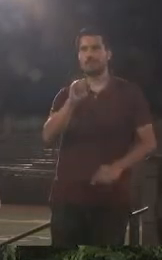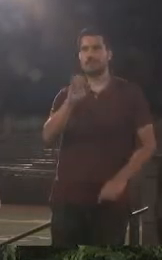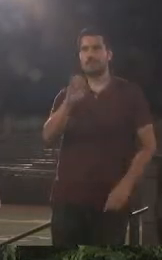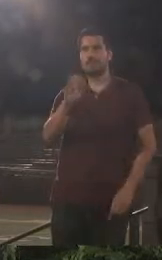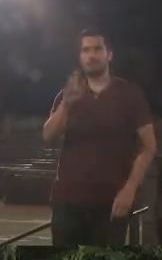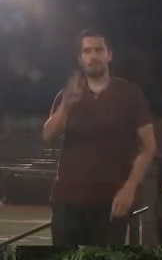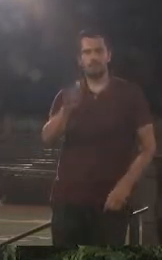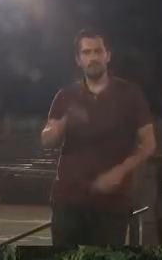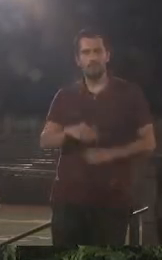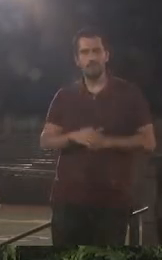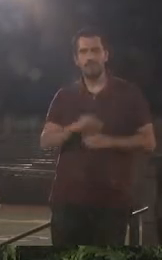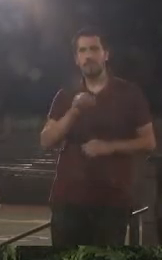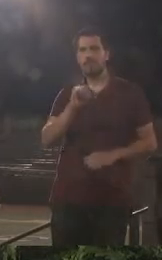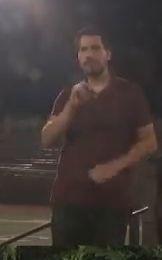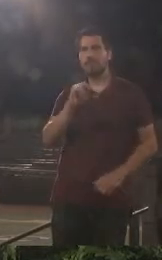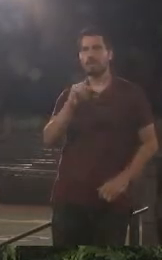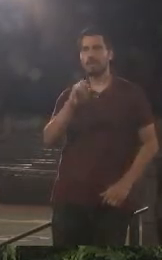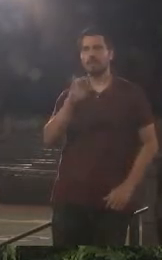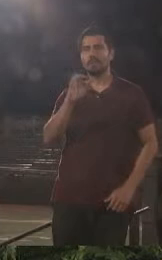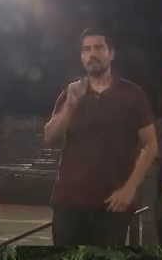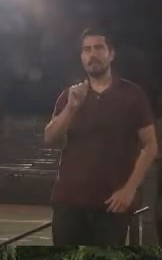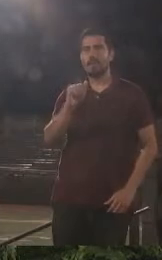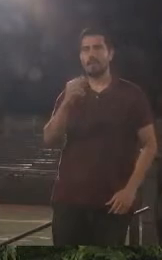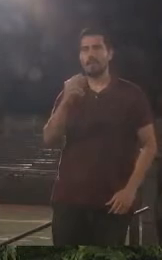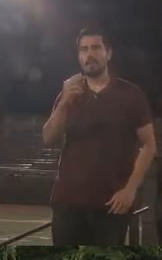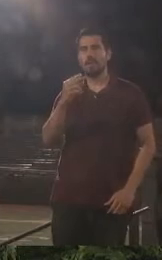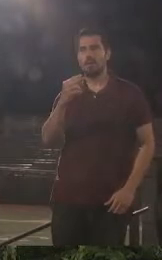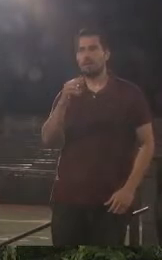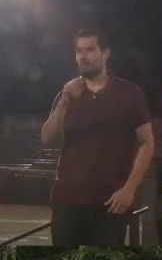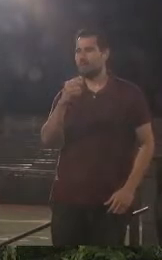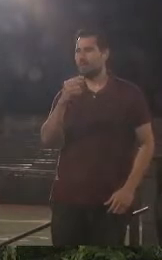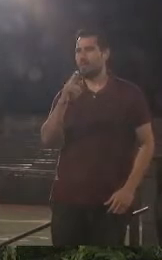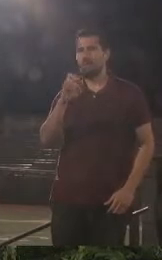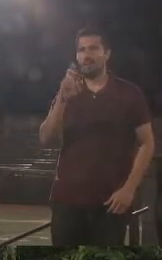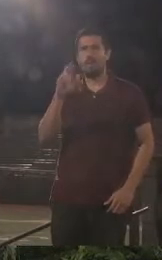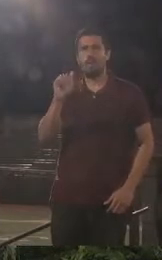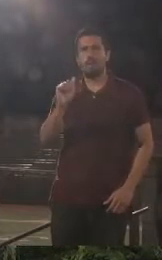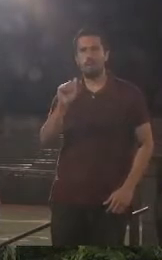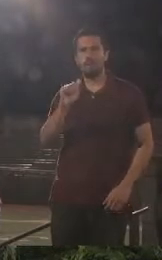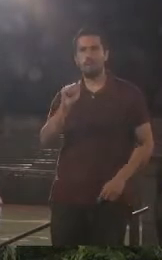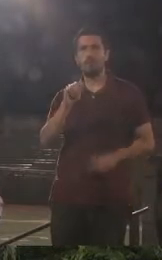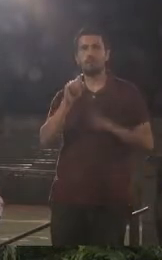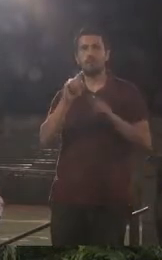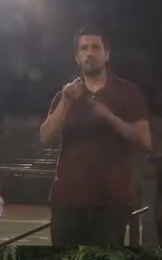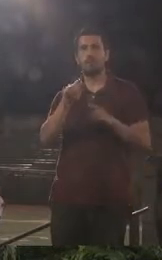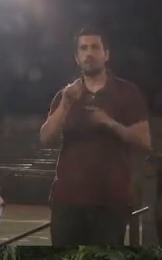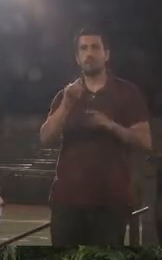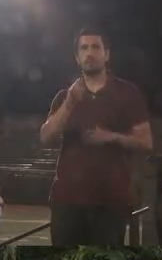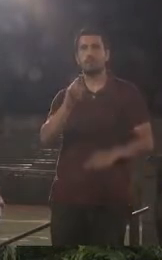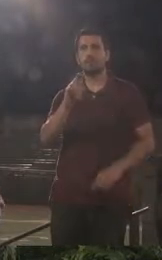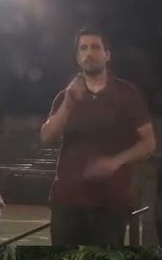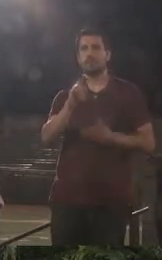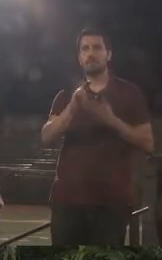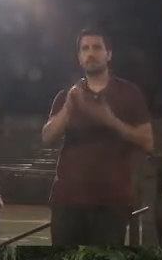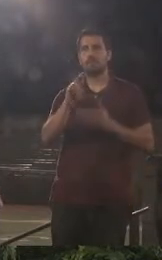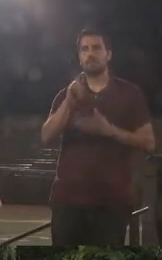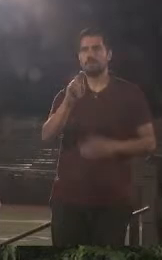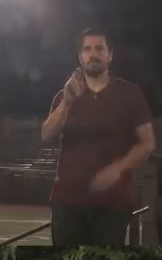Myrally Angelica Ojeda will be attending the University of Texas at San Antonio.